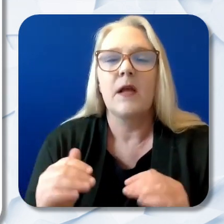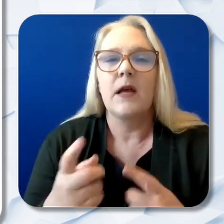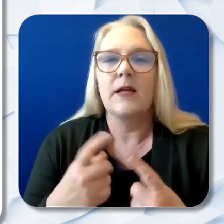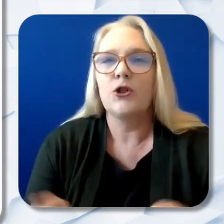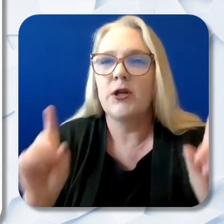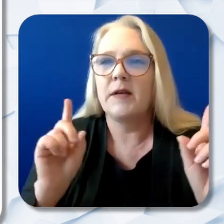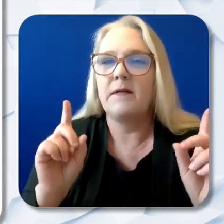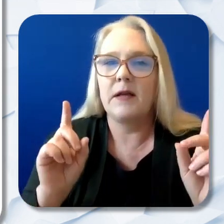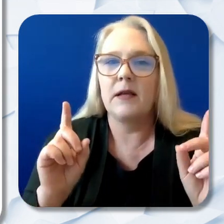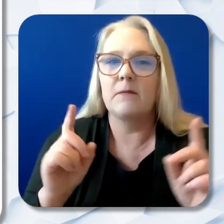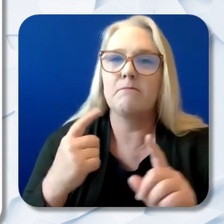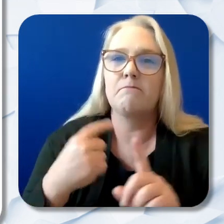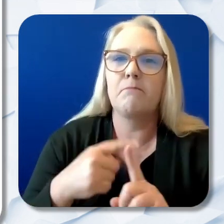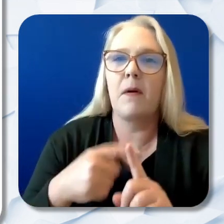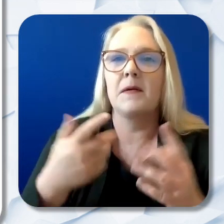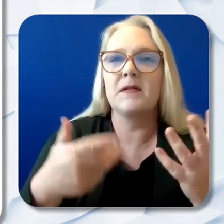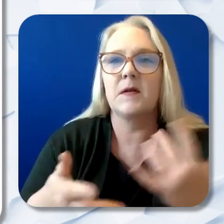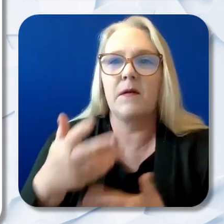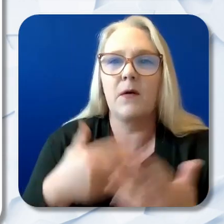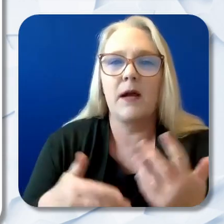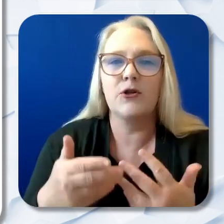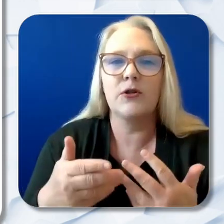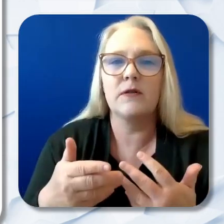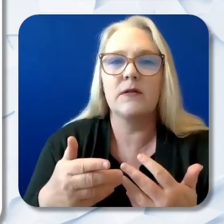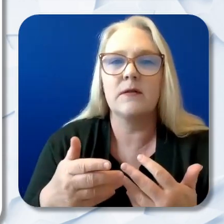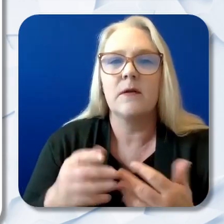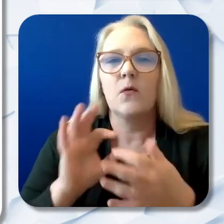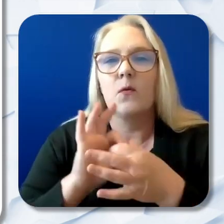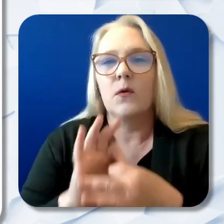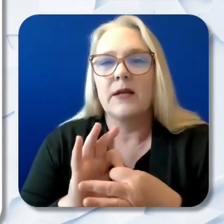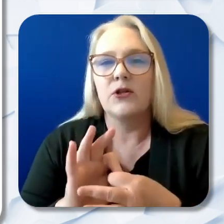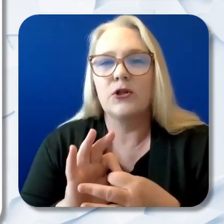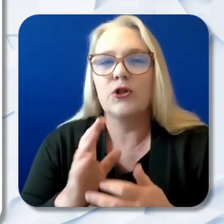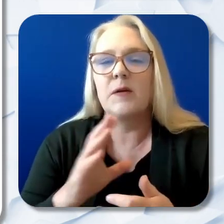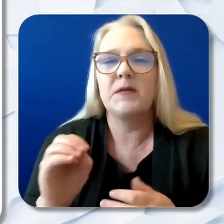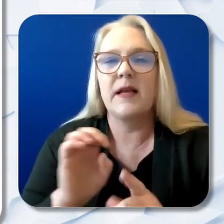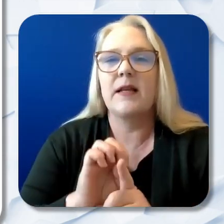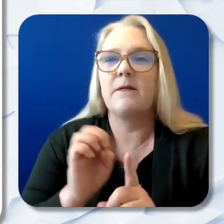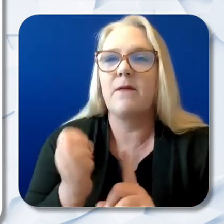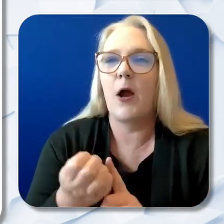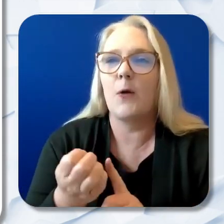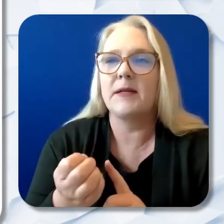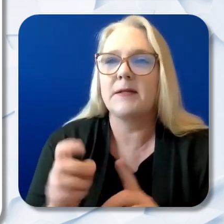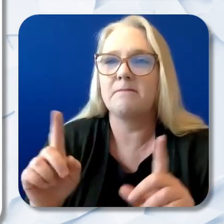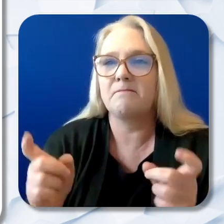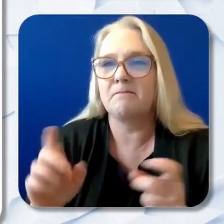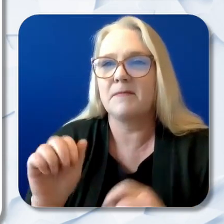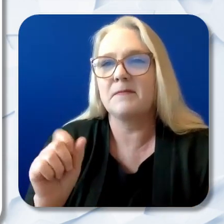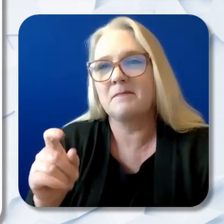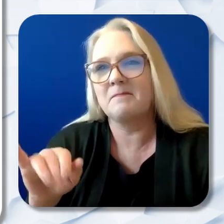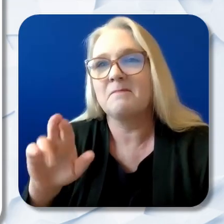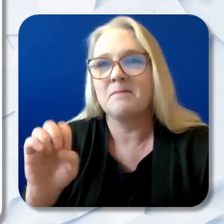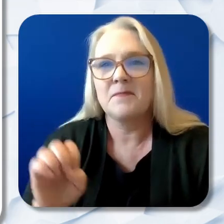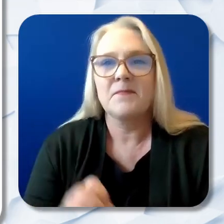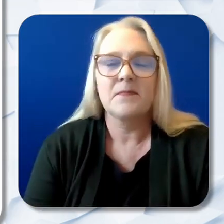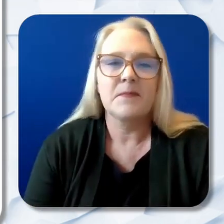on to the Achieving Success in Positive Interactions, Relationships, and Environments, or